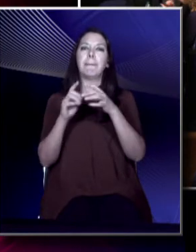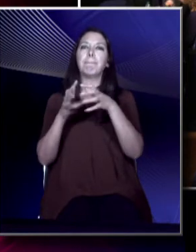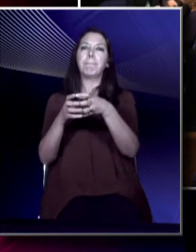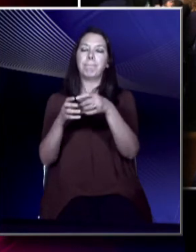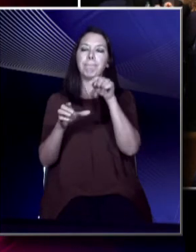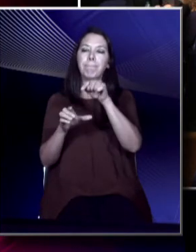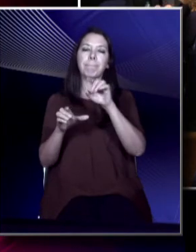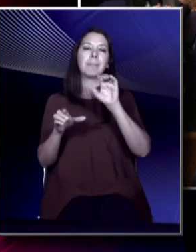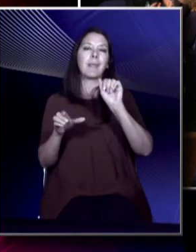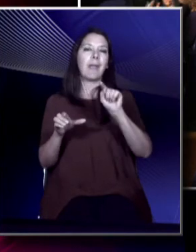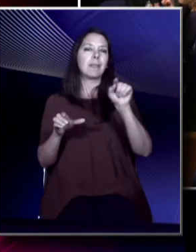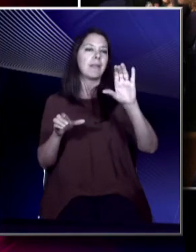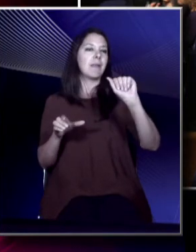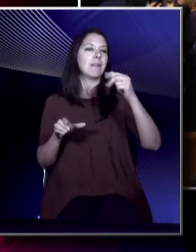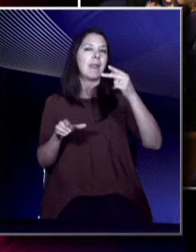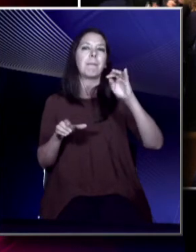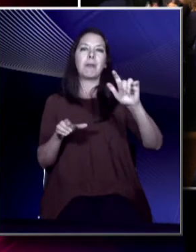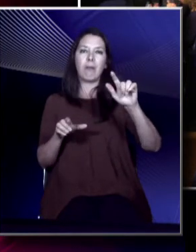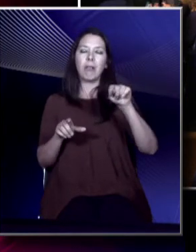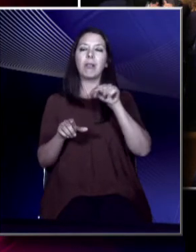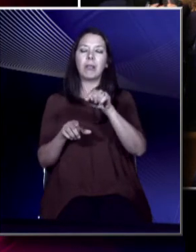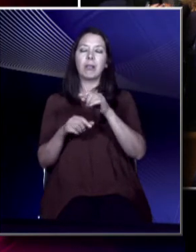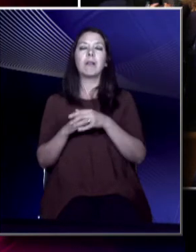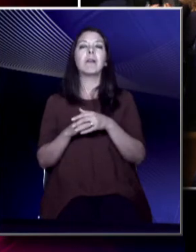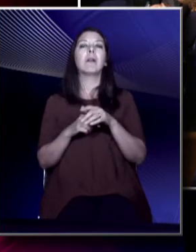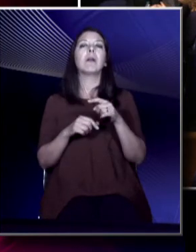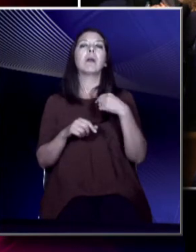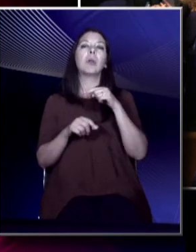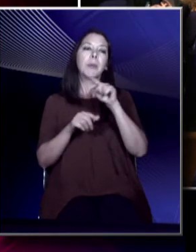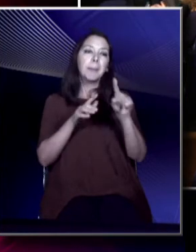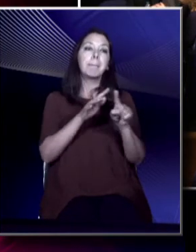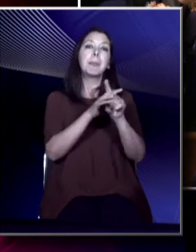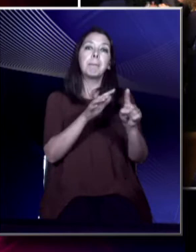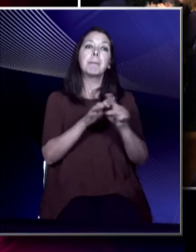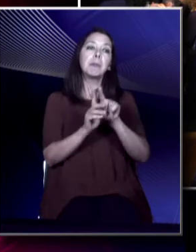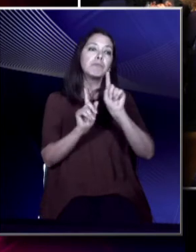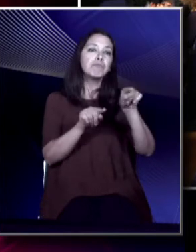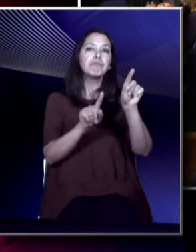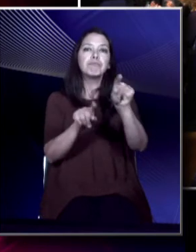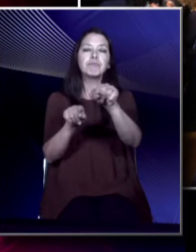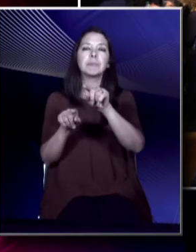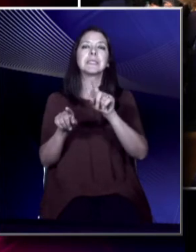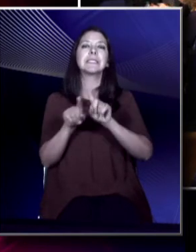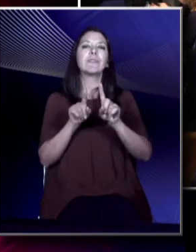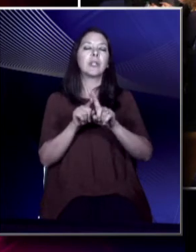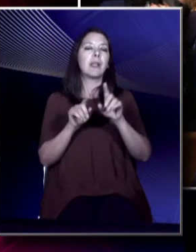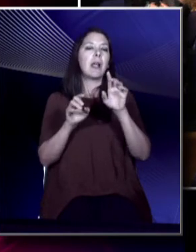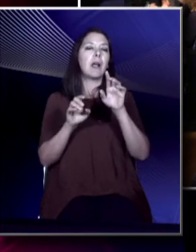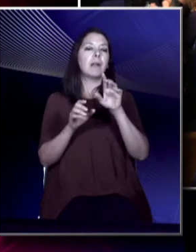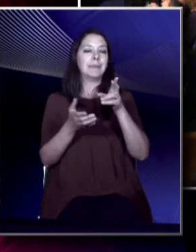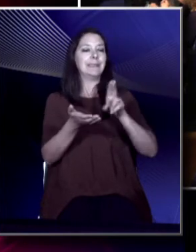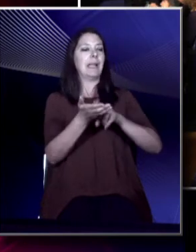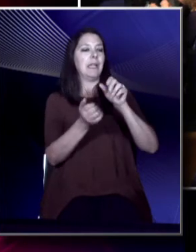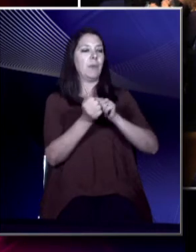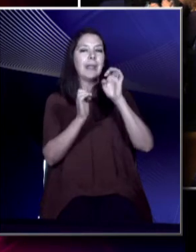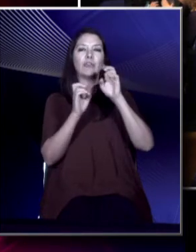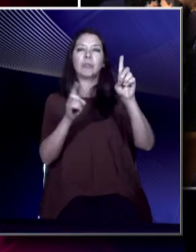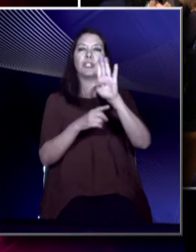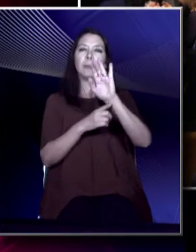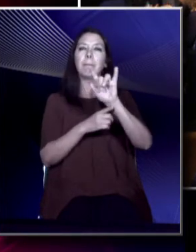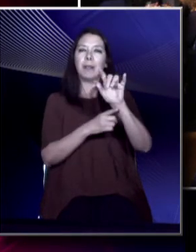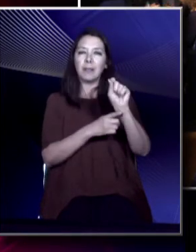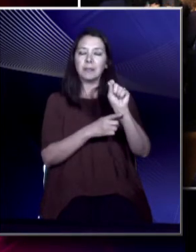at the Capitol. We've been signing in support and in opposition to various education bills. And of course,